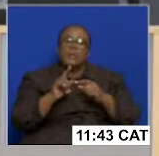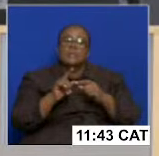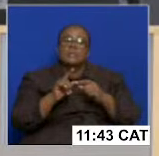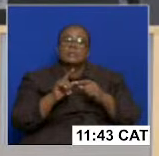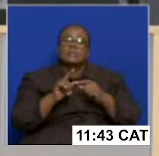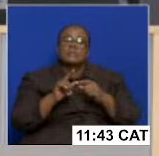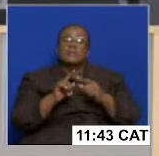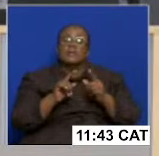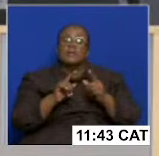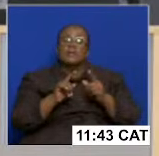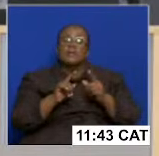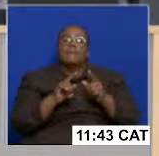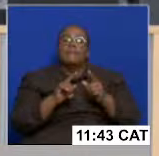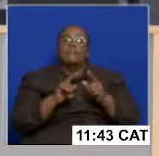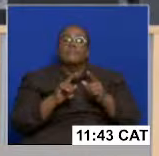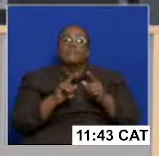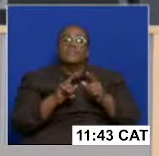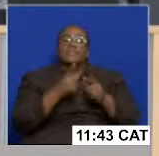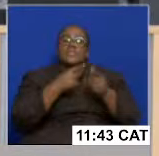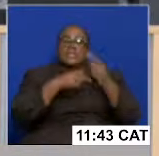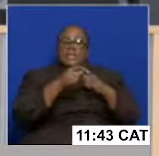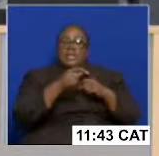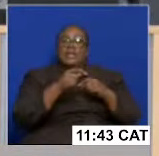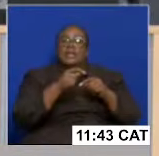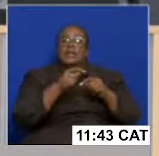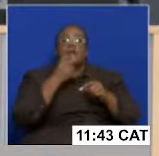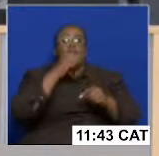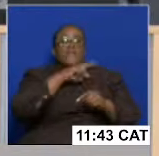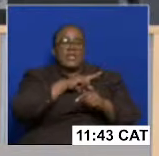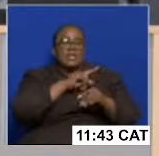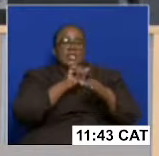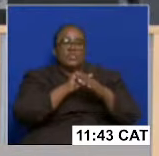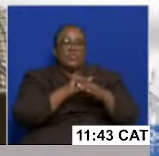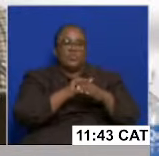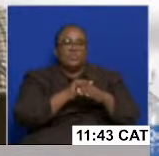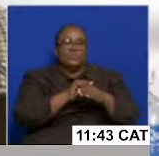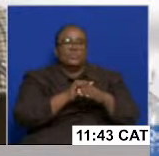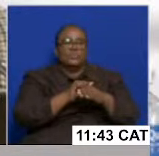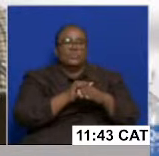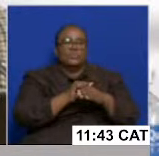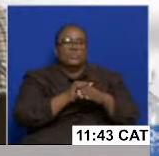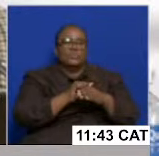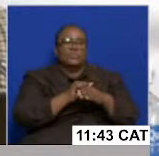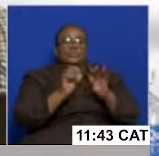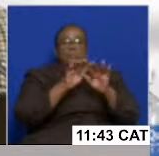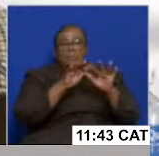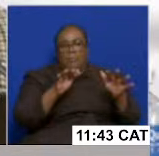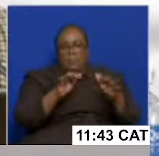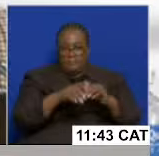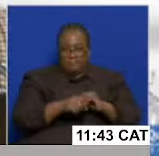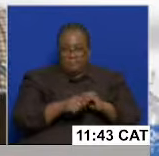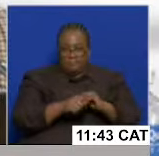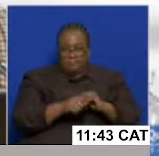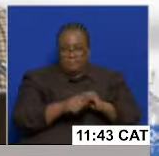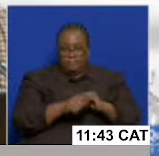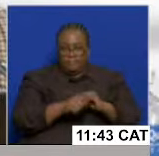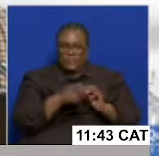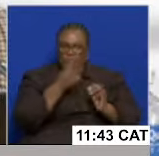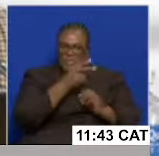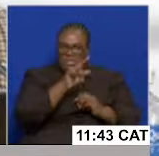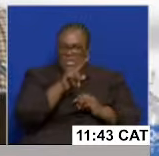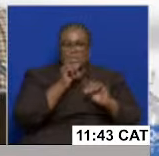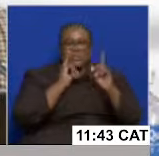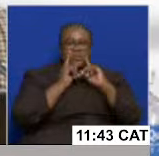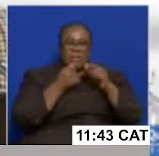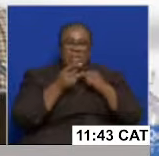referring to the matter we're discussing today, which is the precious stones issue. And he says there in